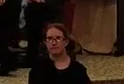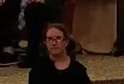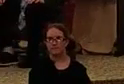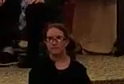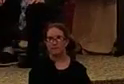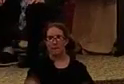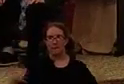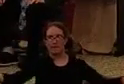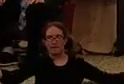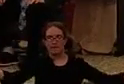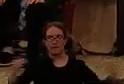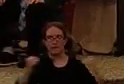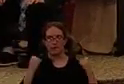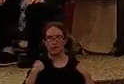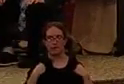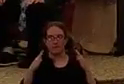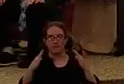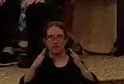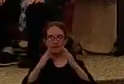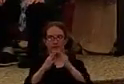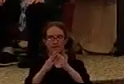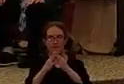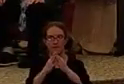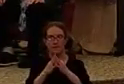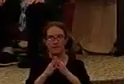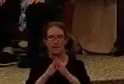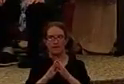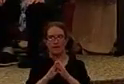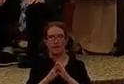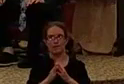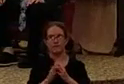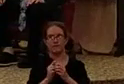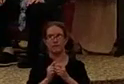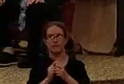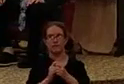in a big youth camp. I was a backwards kid,